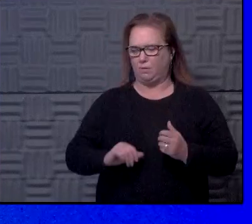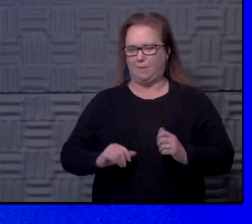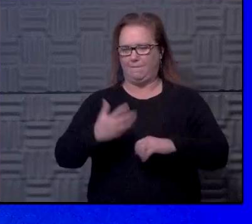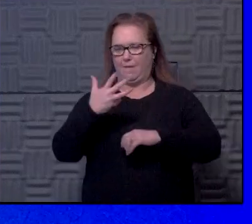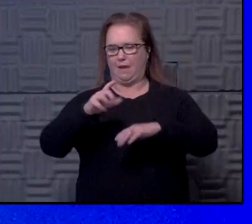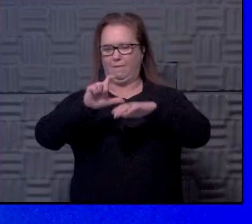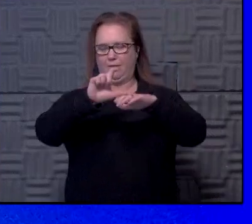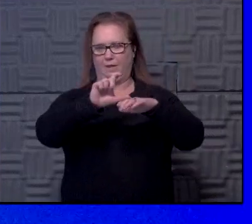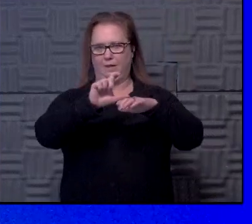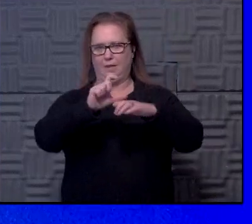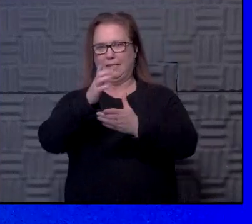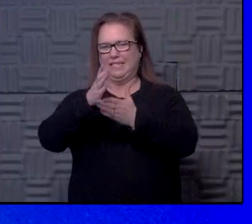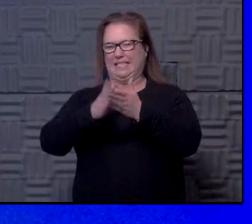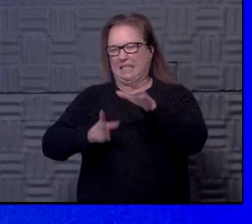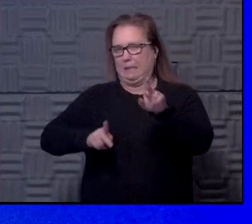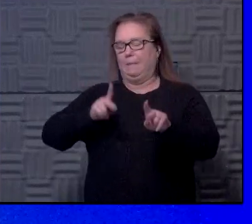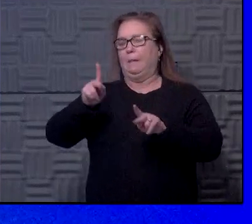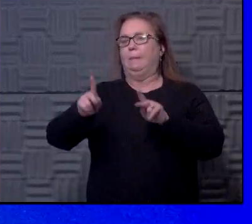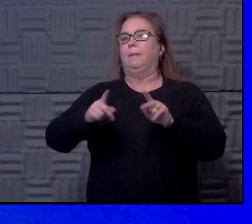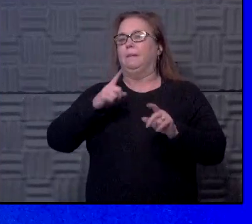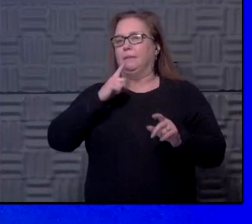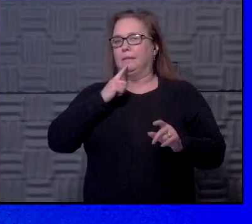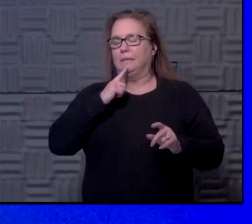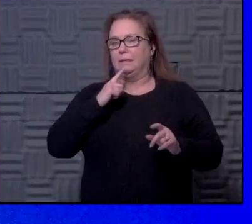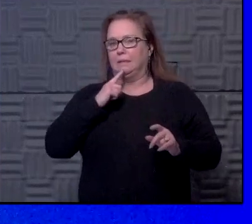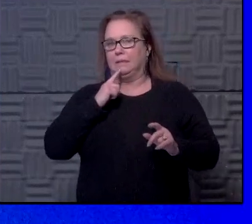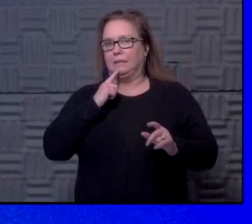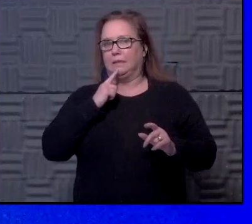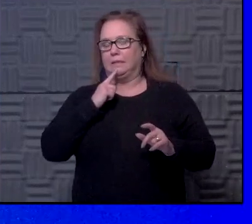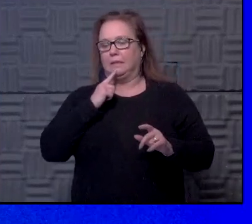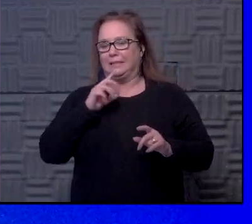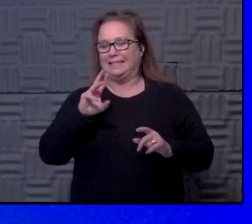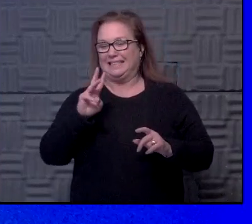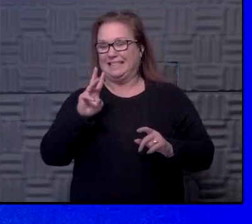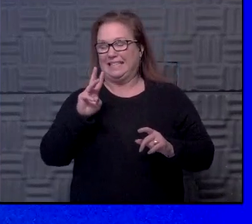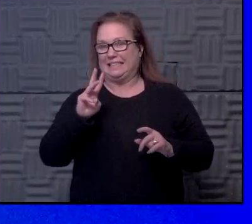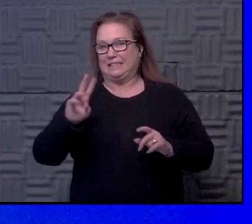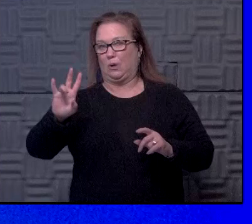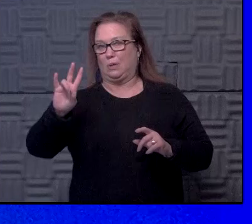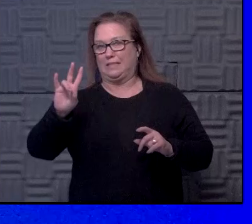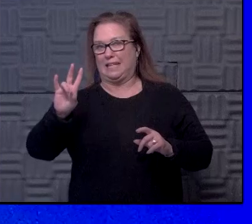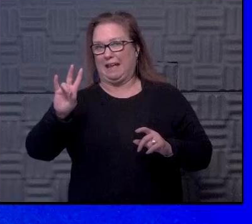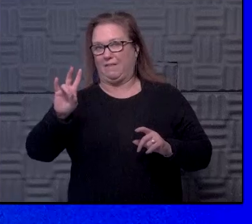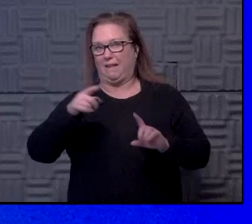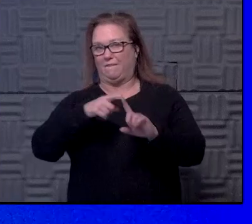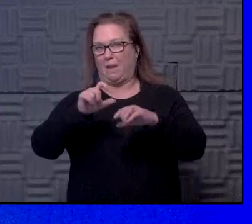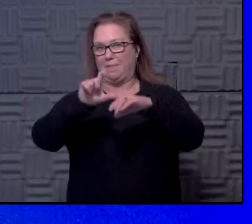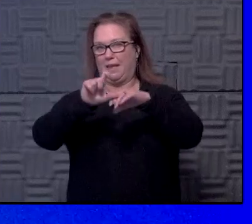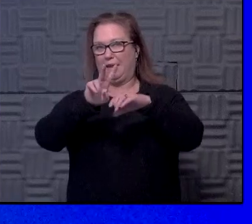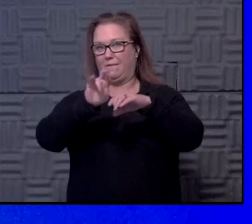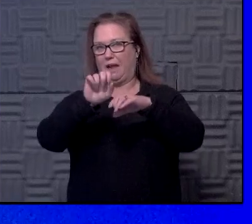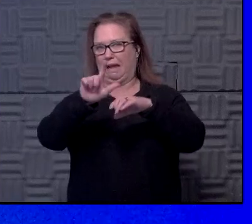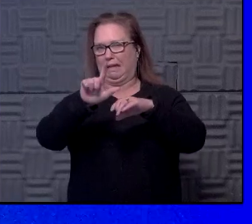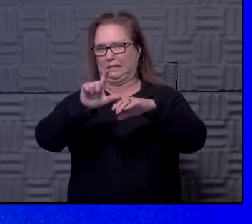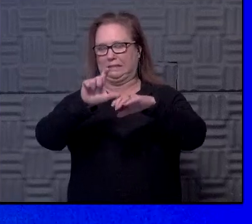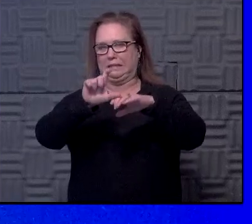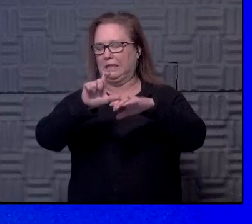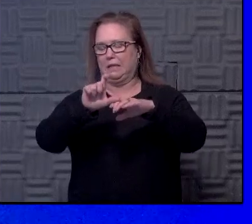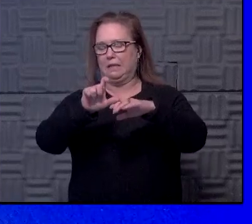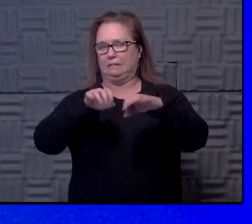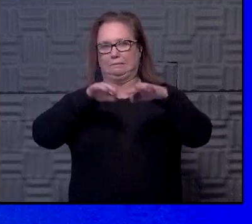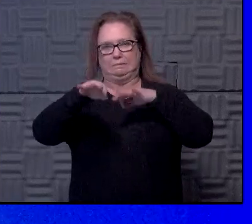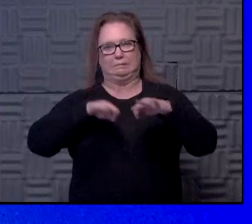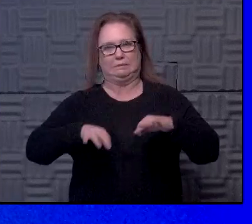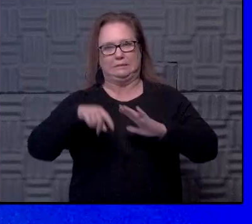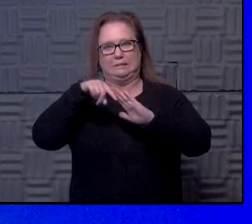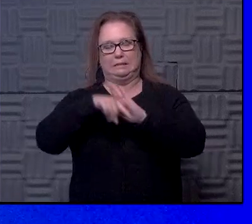5. Some people have said that we are getting 6 or 7 doses out of the vial. I don't know all the details